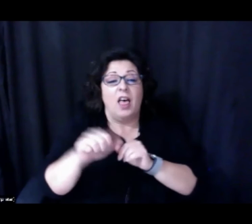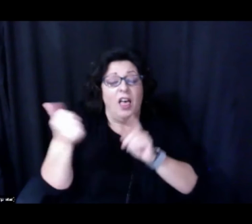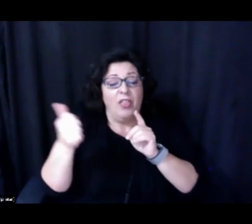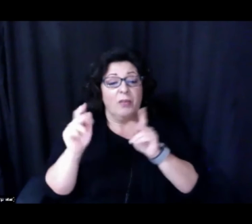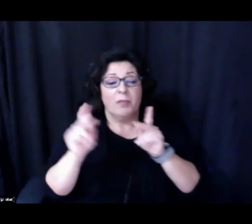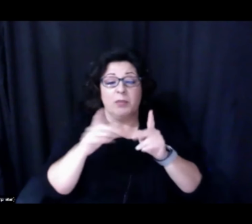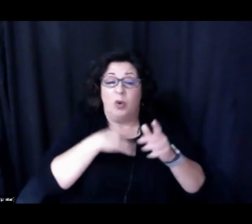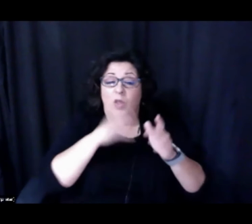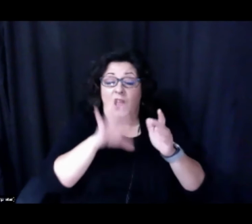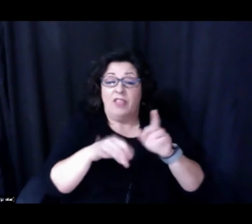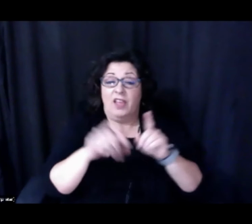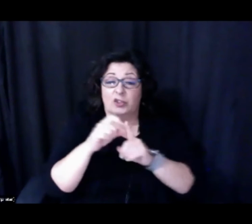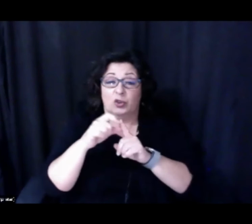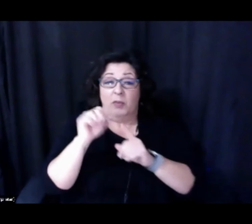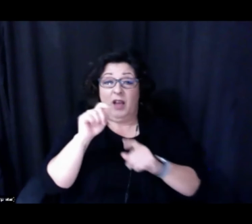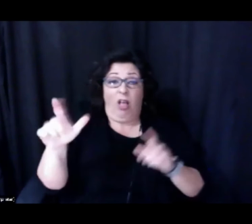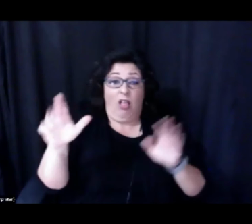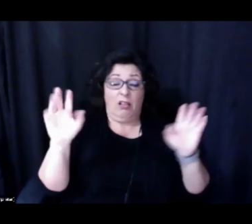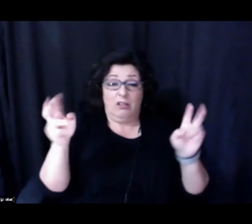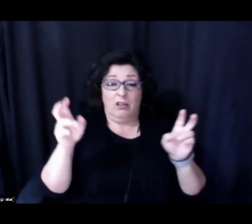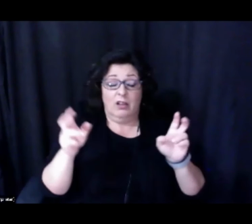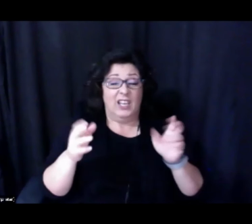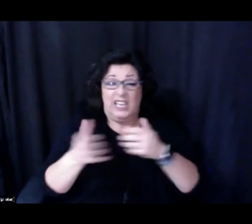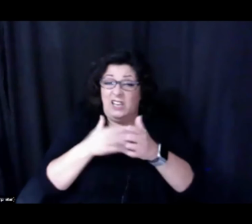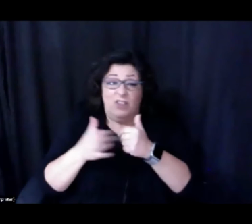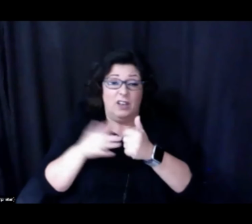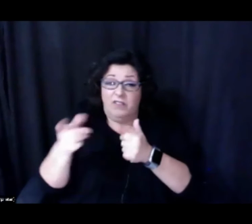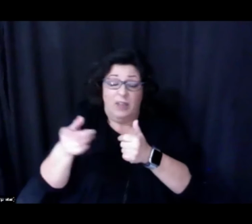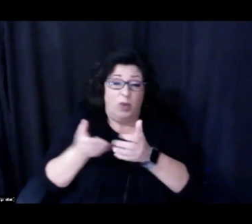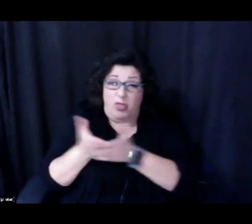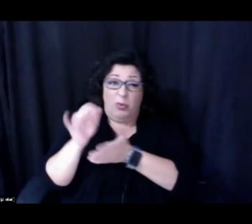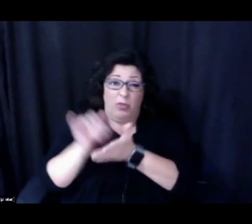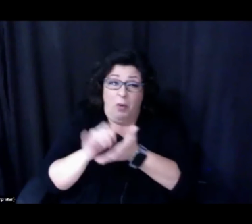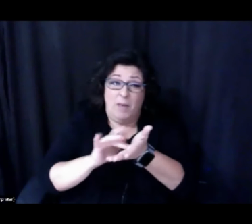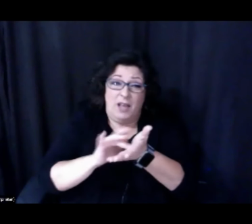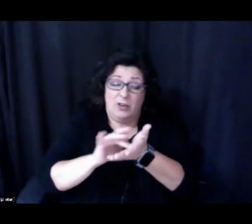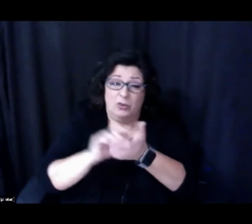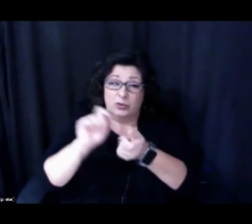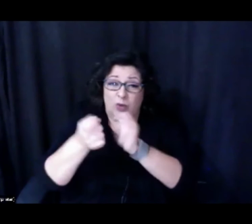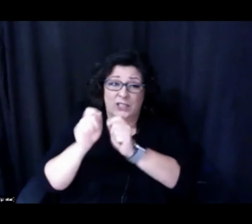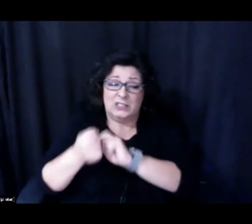don't like the term at all, even if they've also gone through the same forms of medical transition.